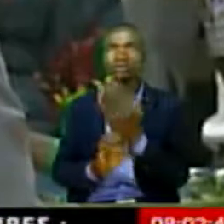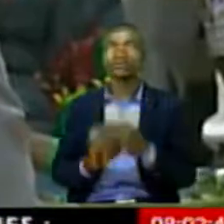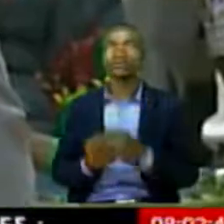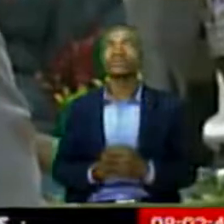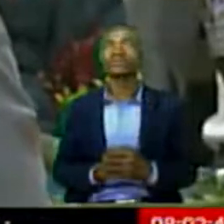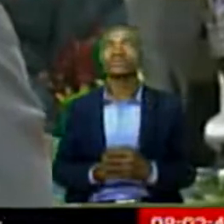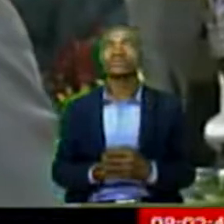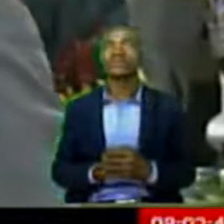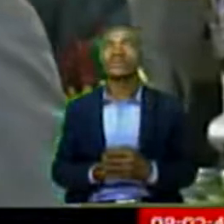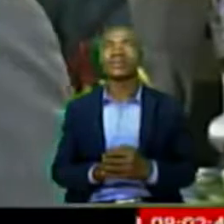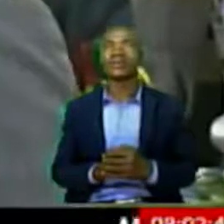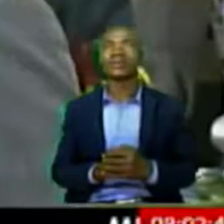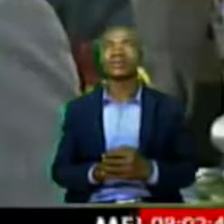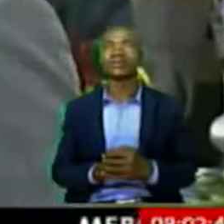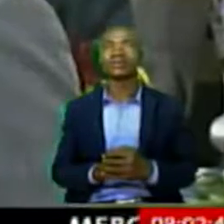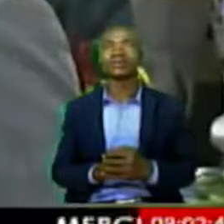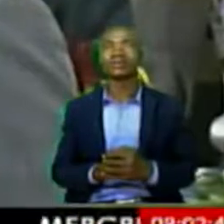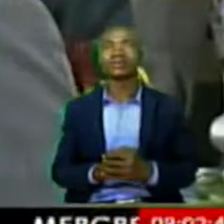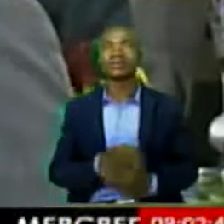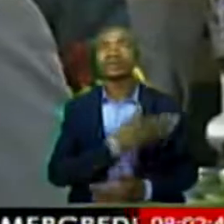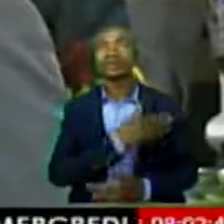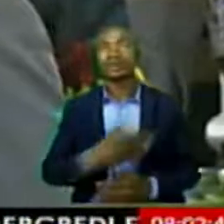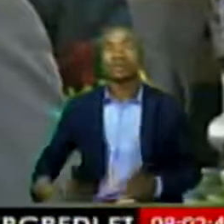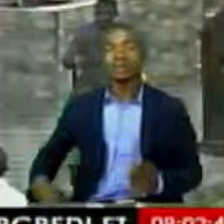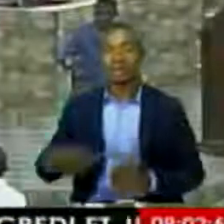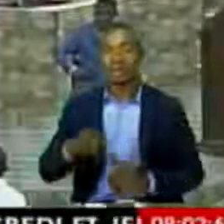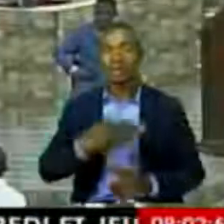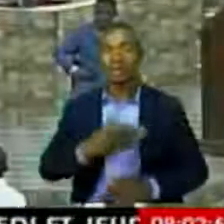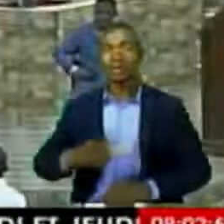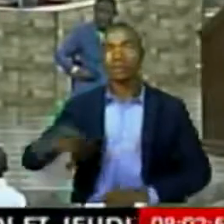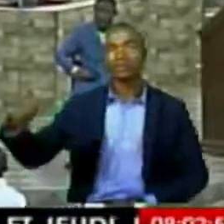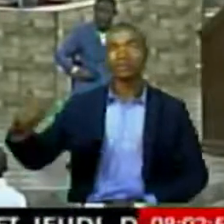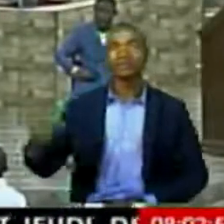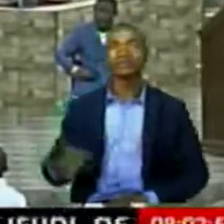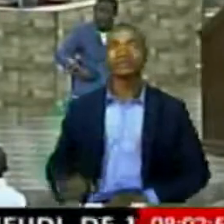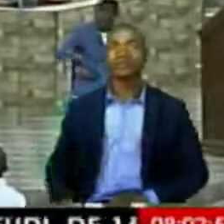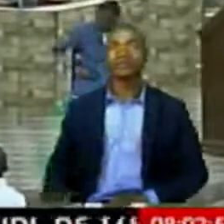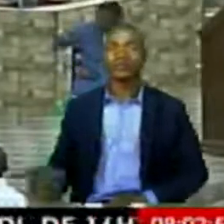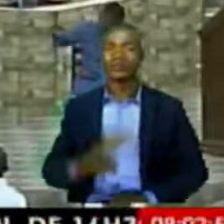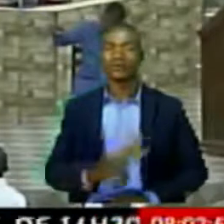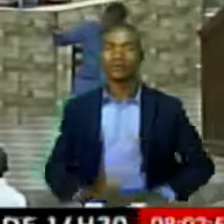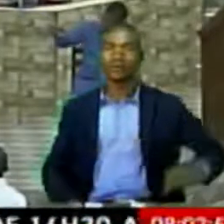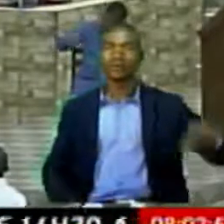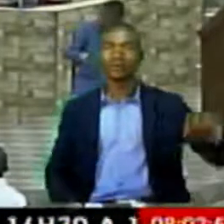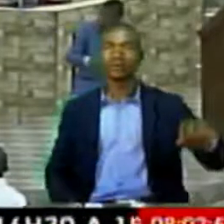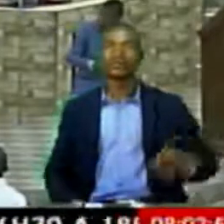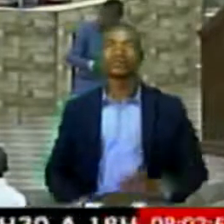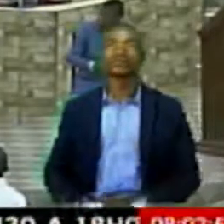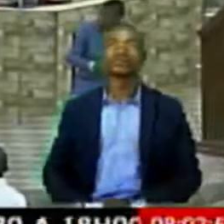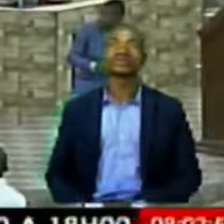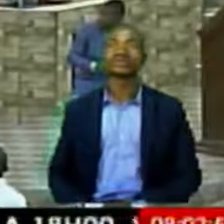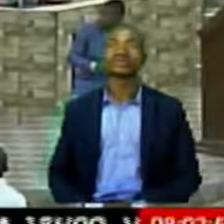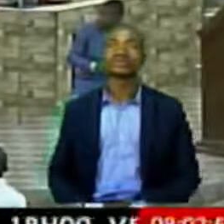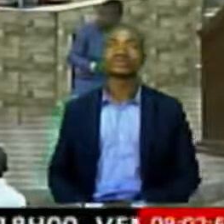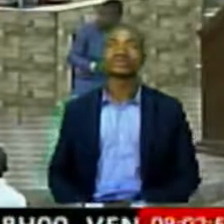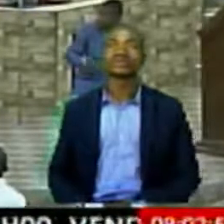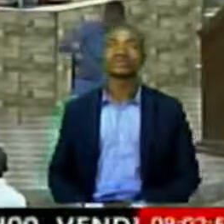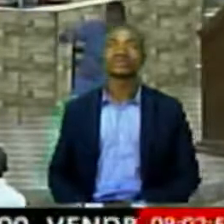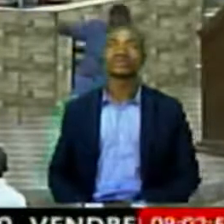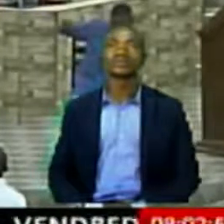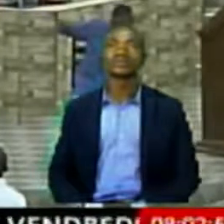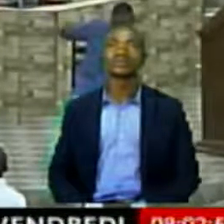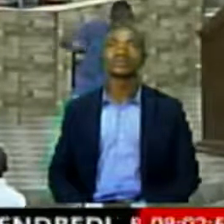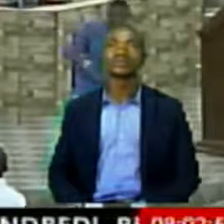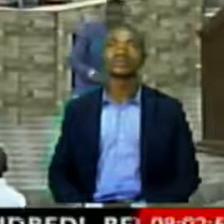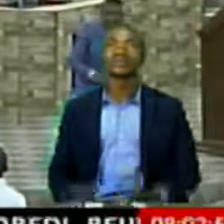October 2021. Et à ma droite. And to my right hand. C'est-à-dire à votre gauche, vous qui êtes là-bas. Which is to your